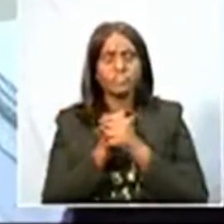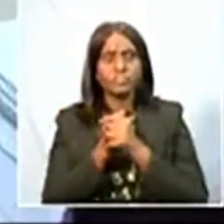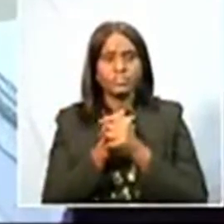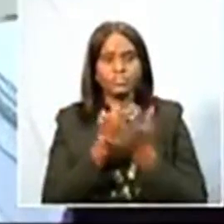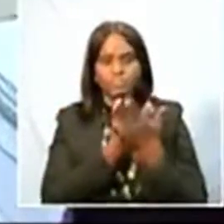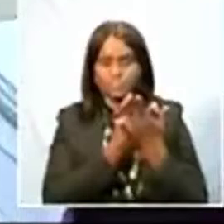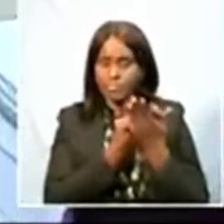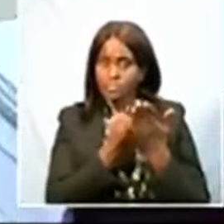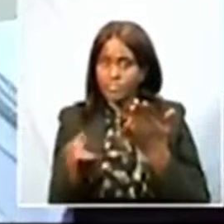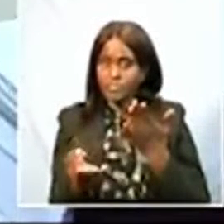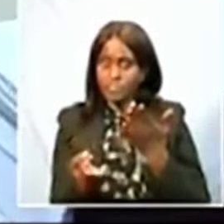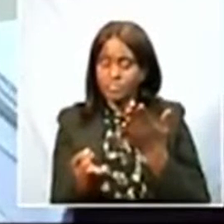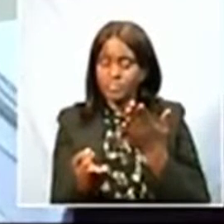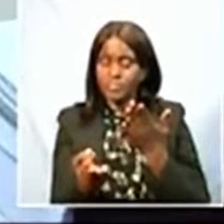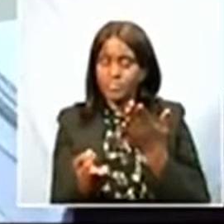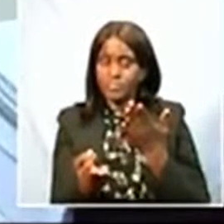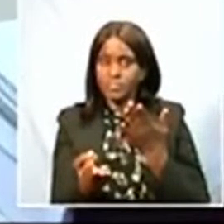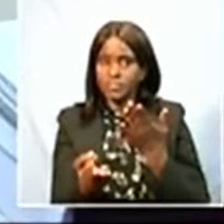failed